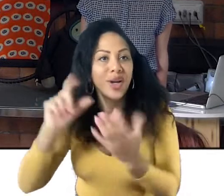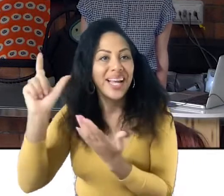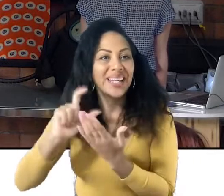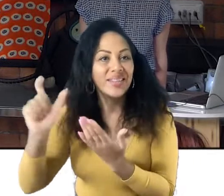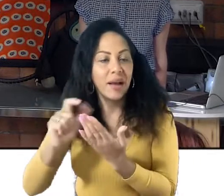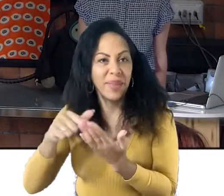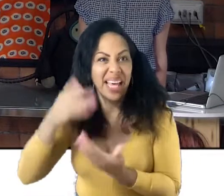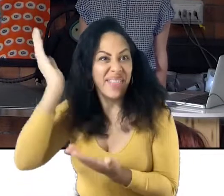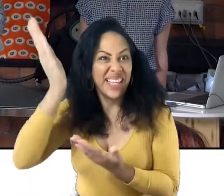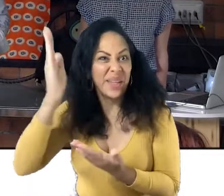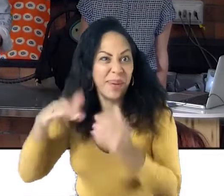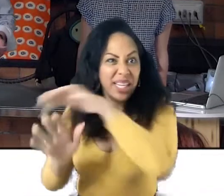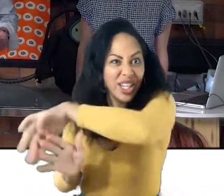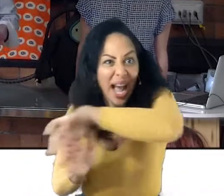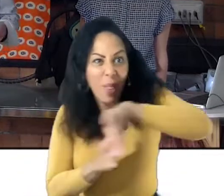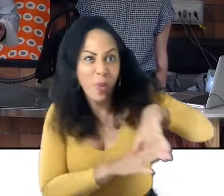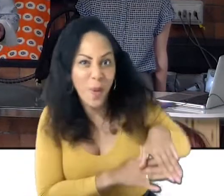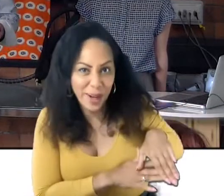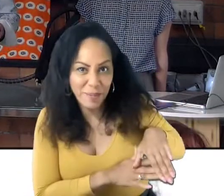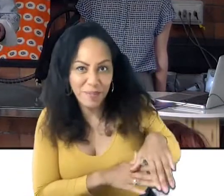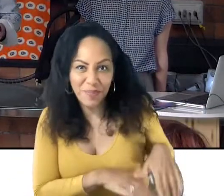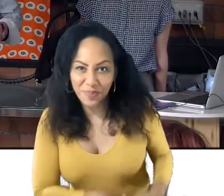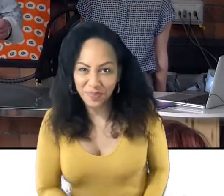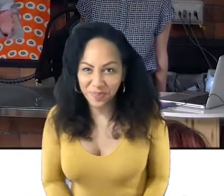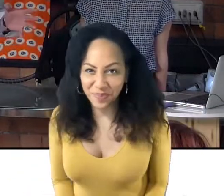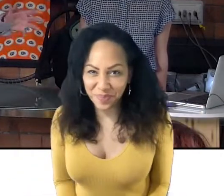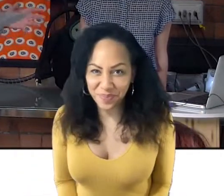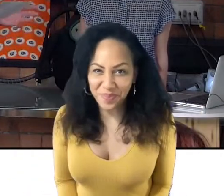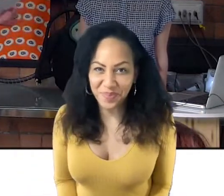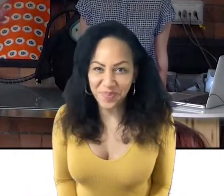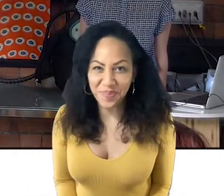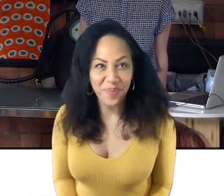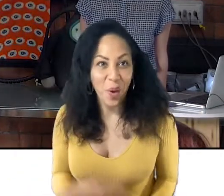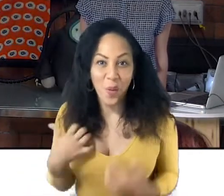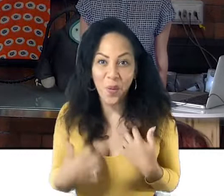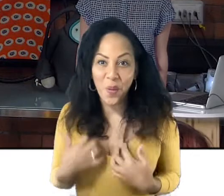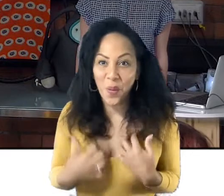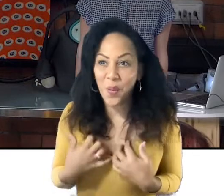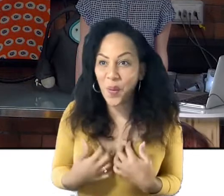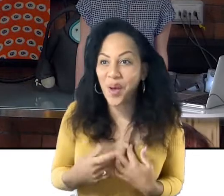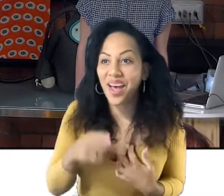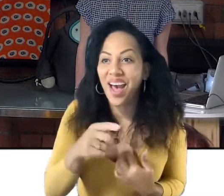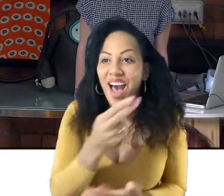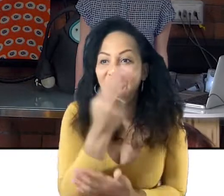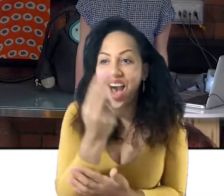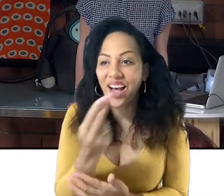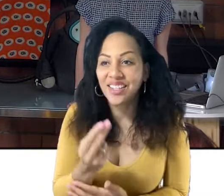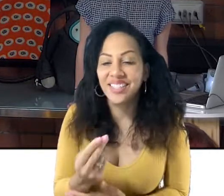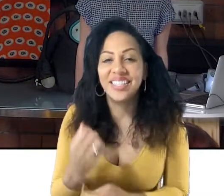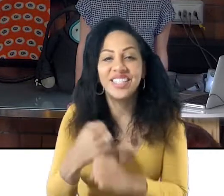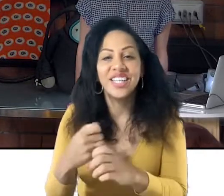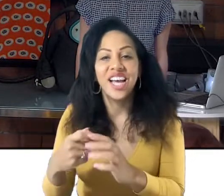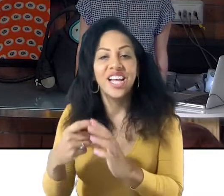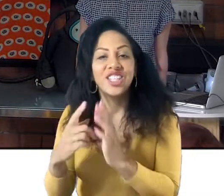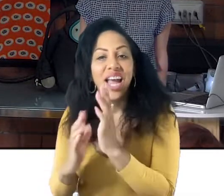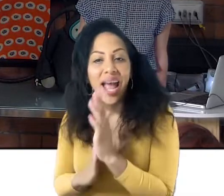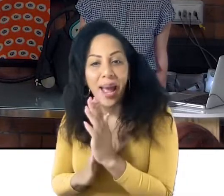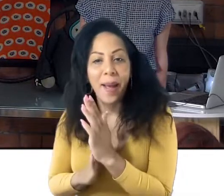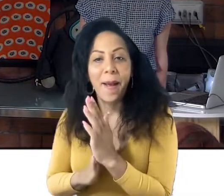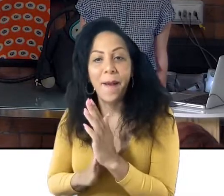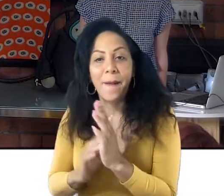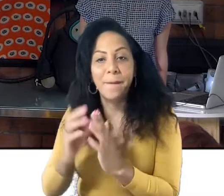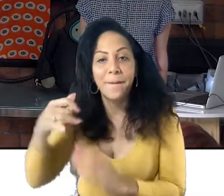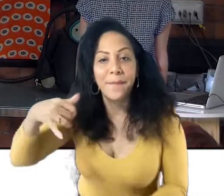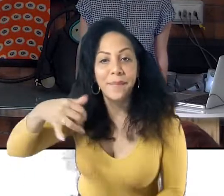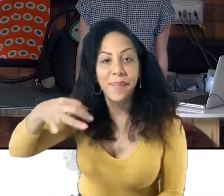over. I'm really excited to introduce today's talk. Composer, creative producer, and artist Jen Bell will be discussing her research project,